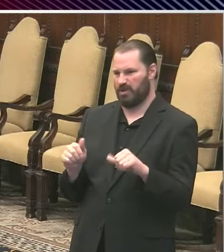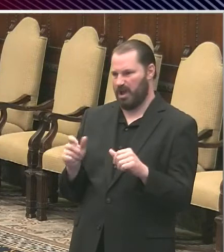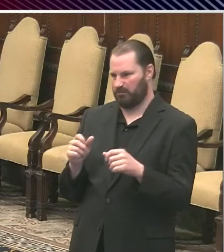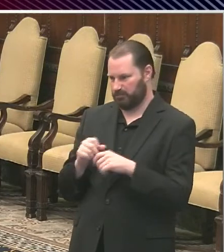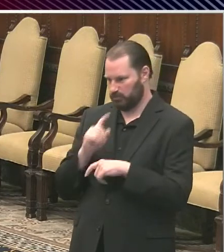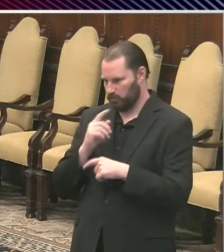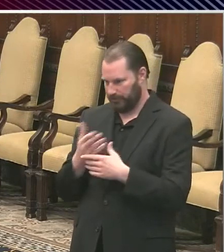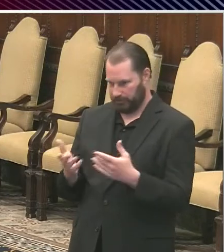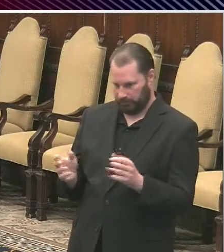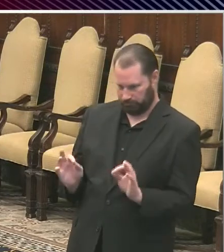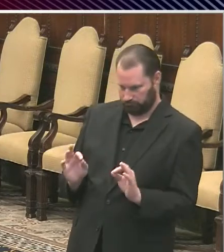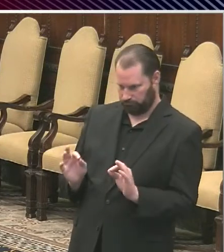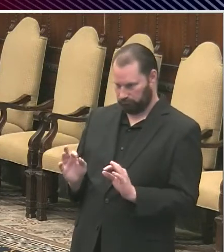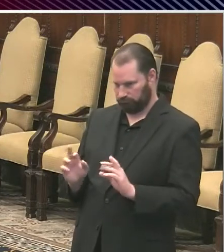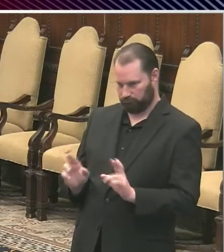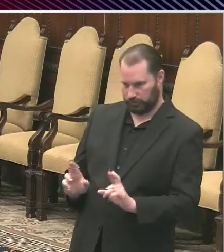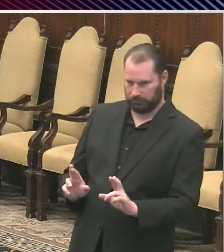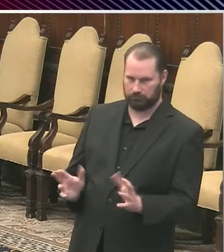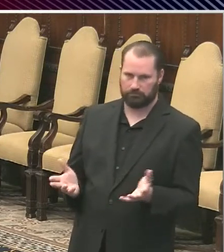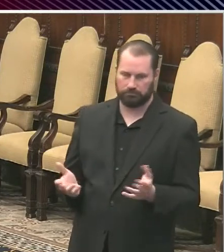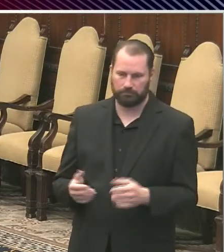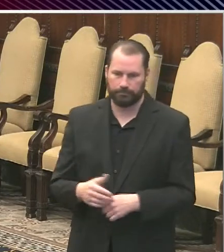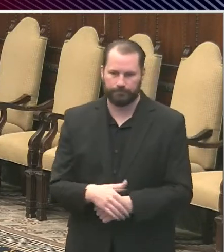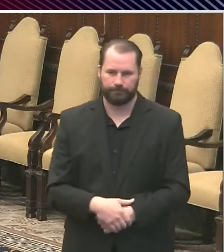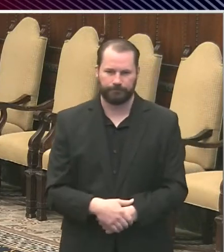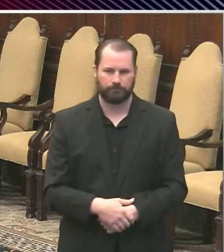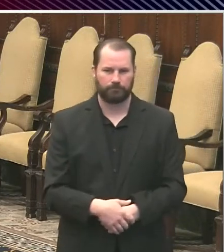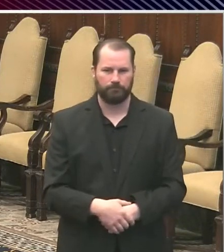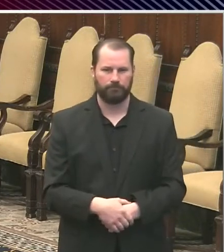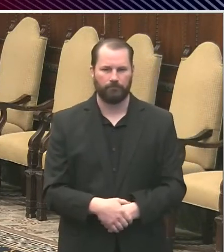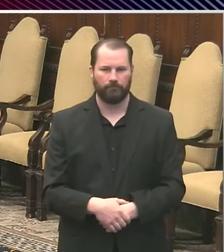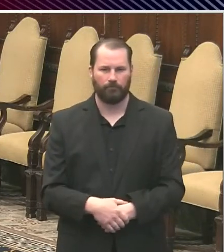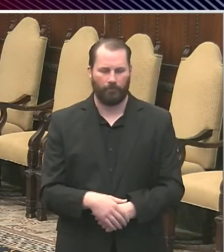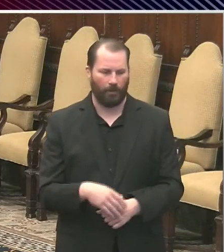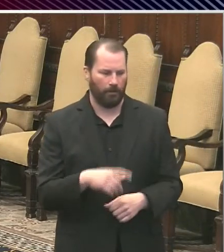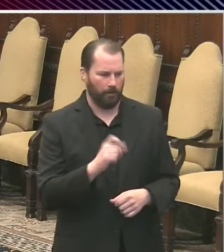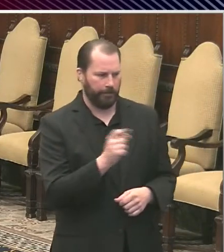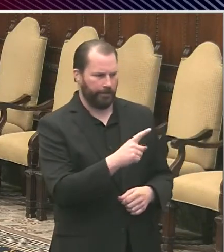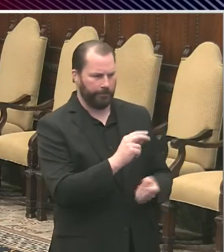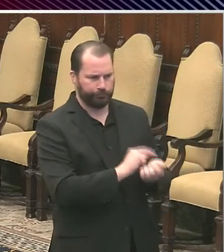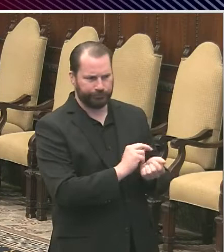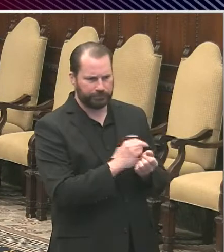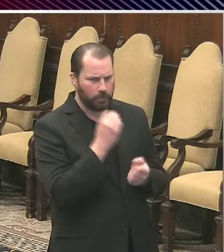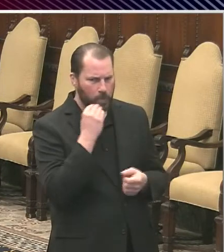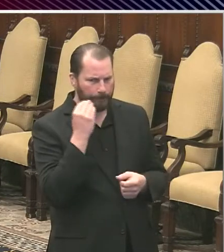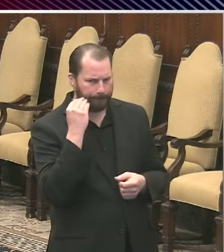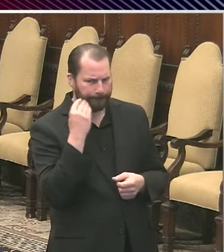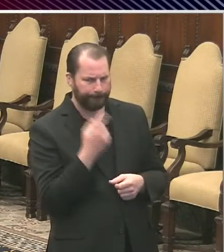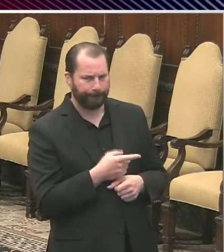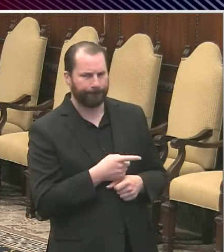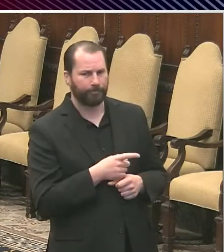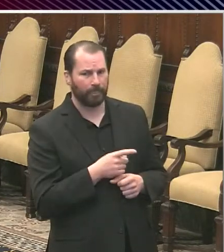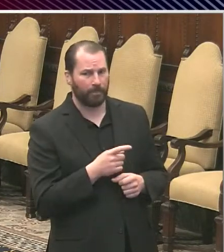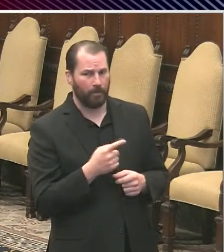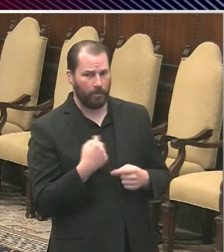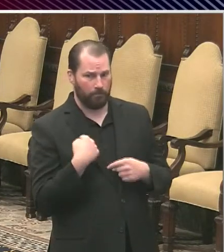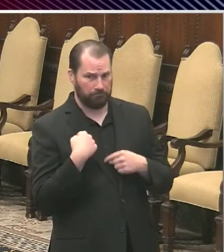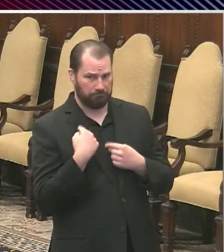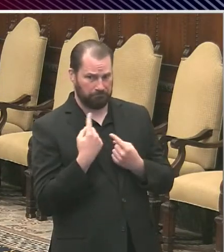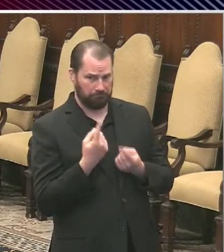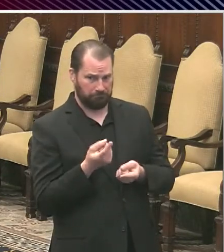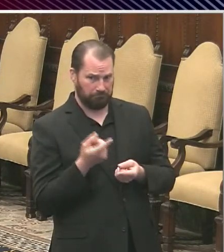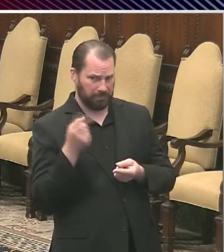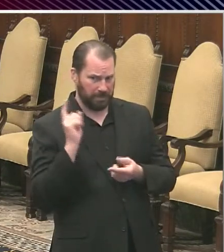Gotcha. And lastly, on nursing homes, in the past, I think you guys have mentioned that you're monitoring nursing homes and